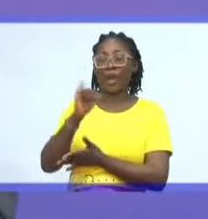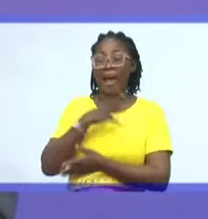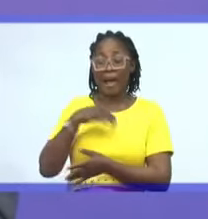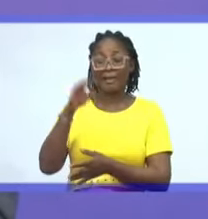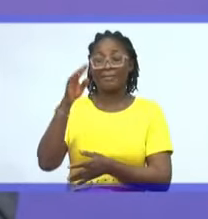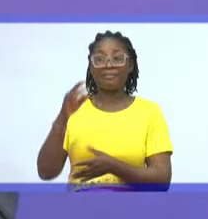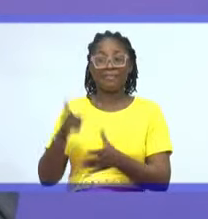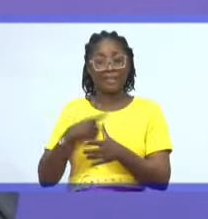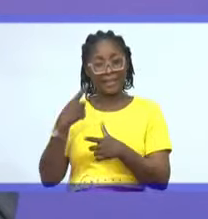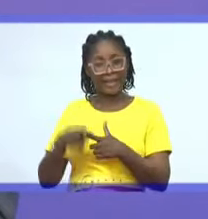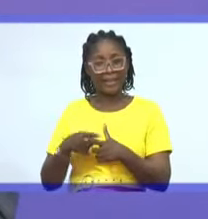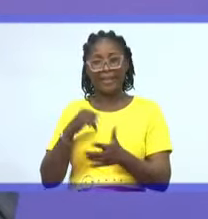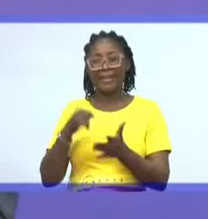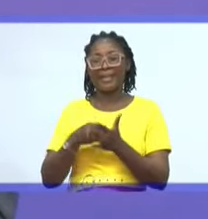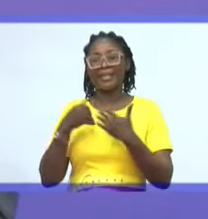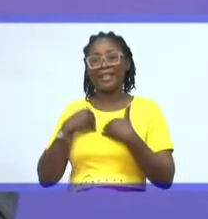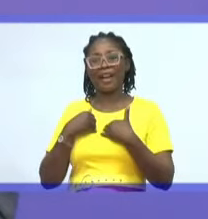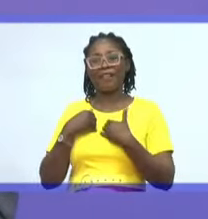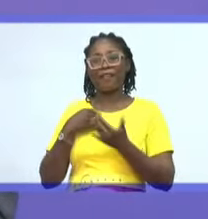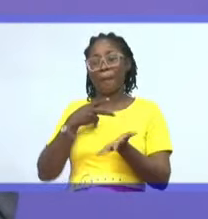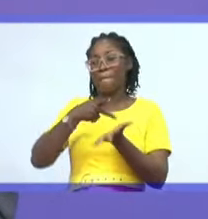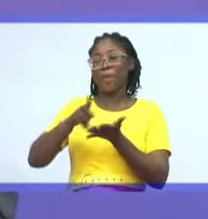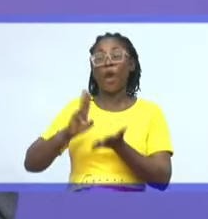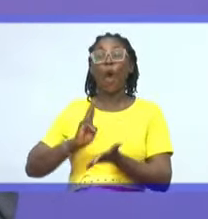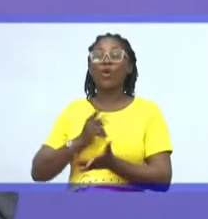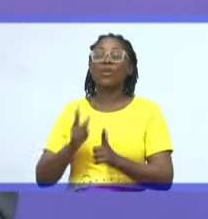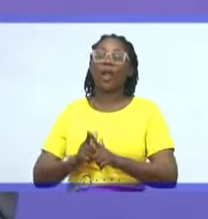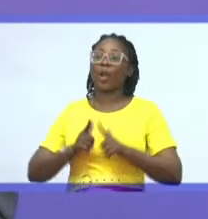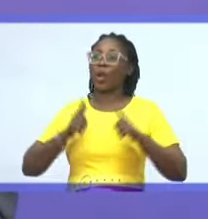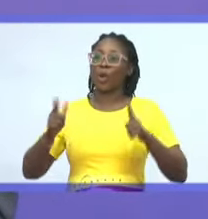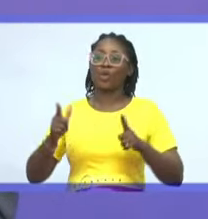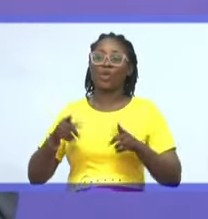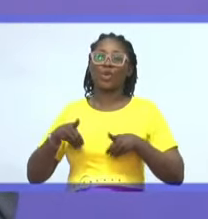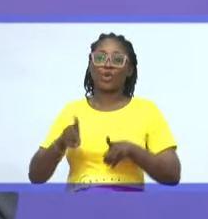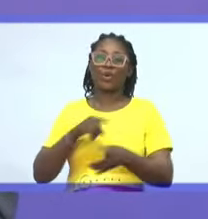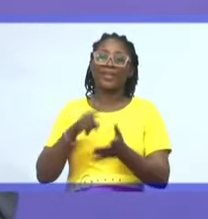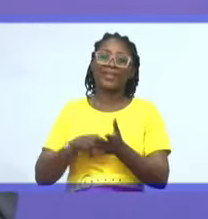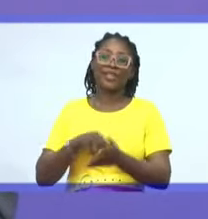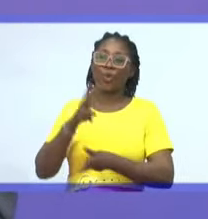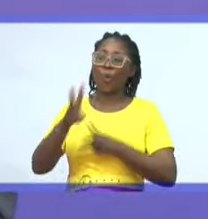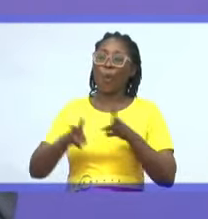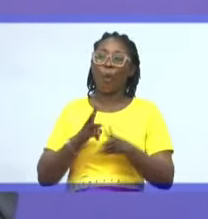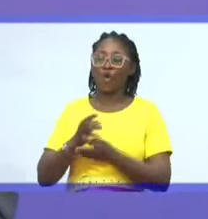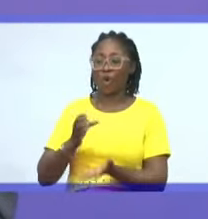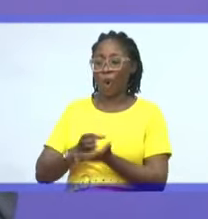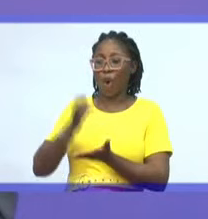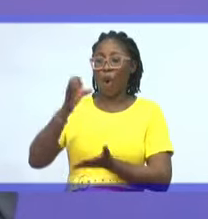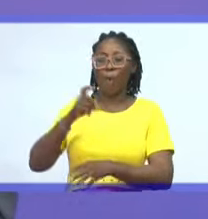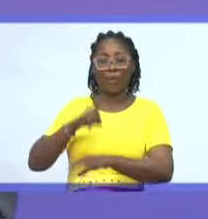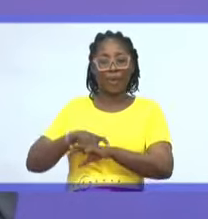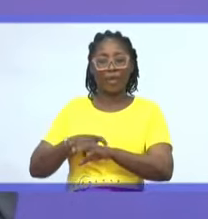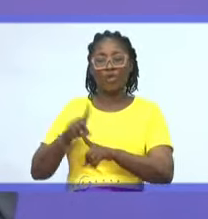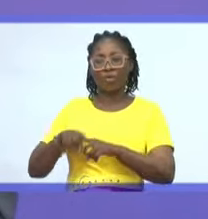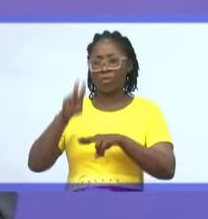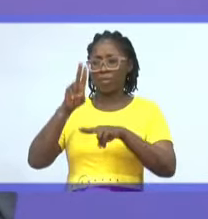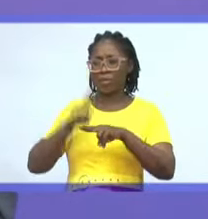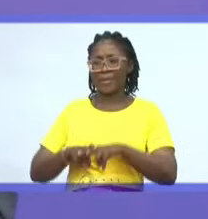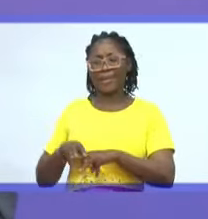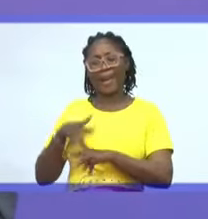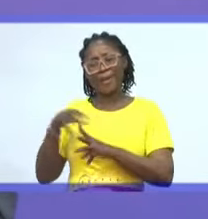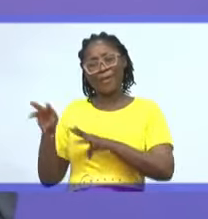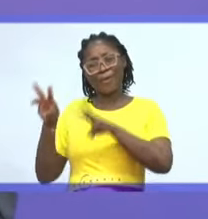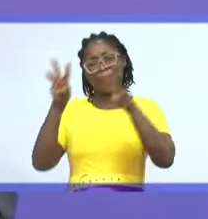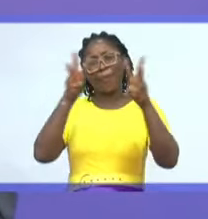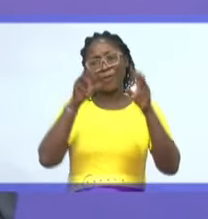way, it has pained us a lot during this World Cup season to sit and watch